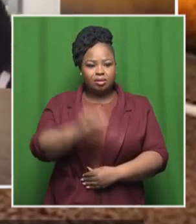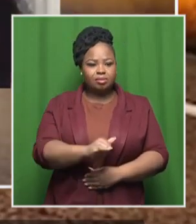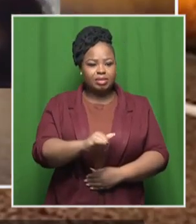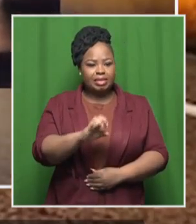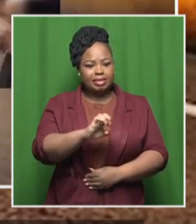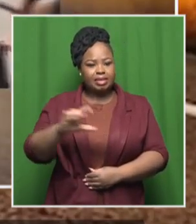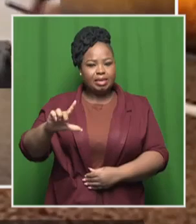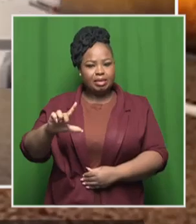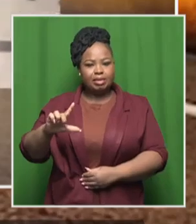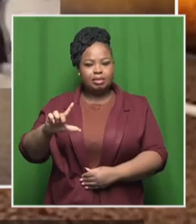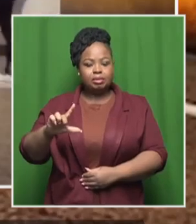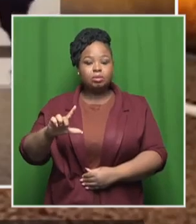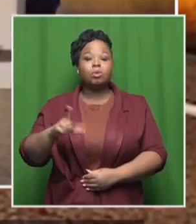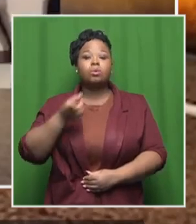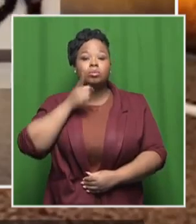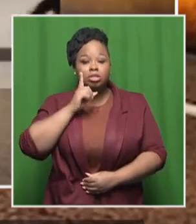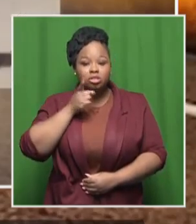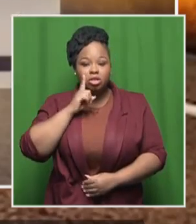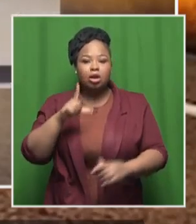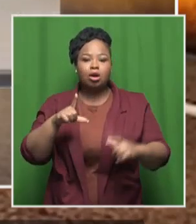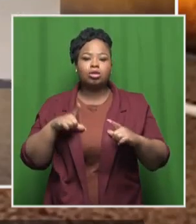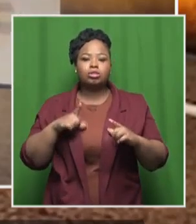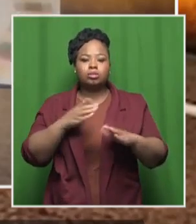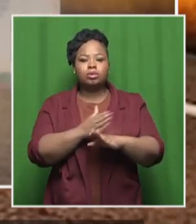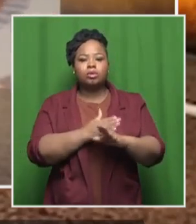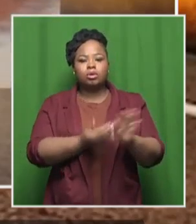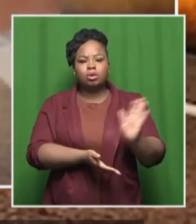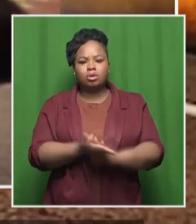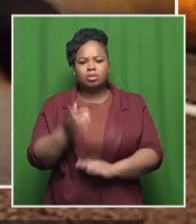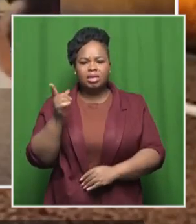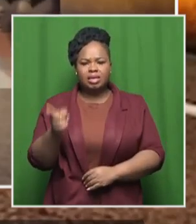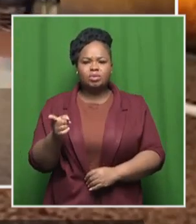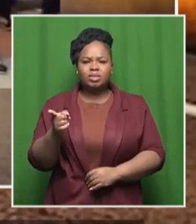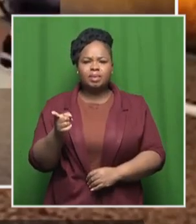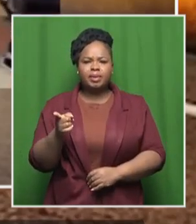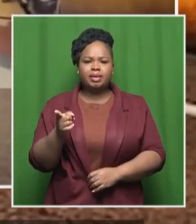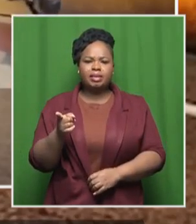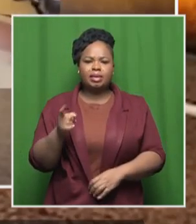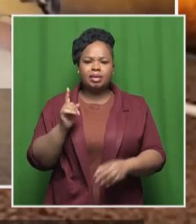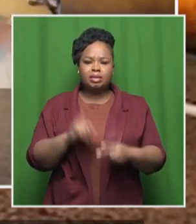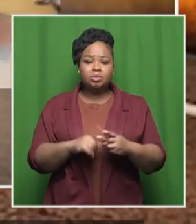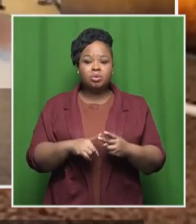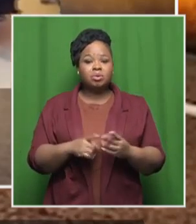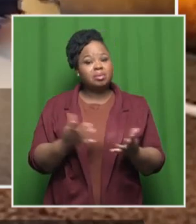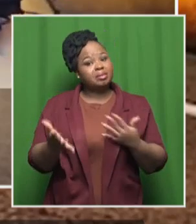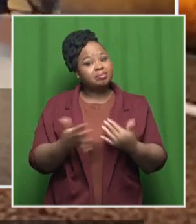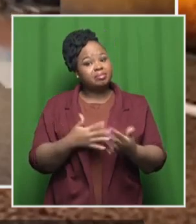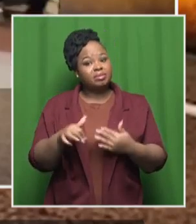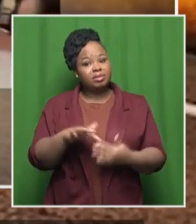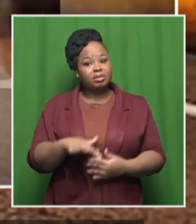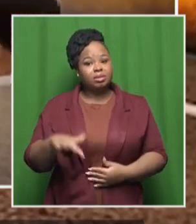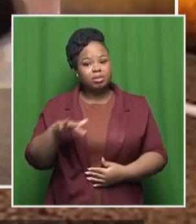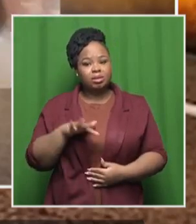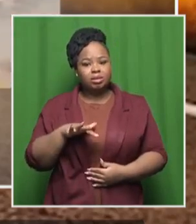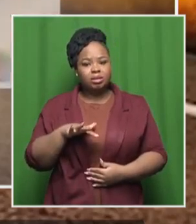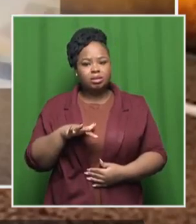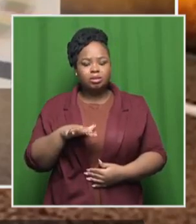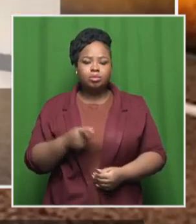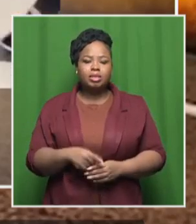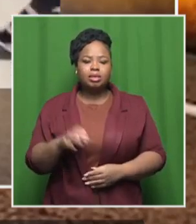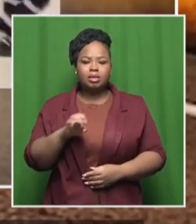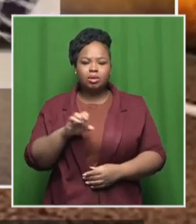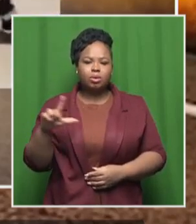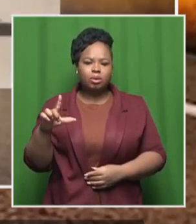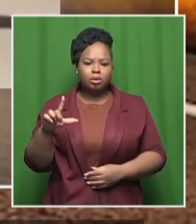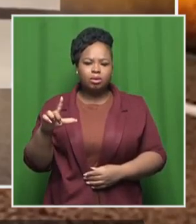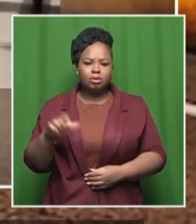East London airport, do check before you travel to the airport this morning or to your flight, wherever it might be around the country that's due to go to East London.